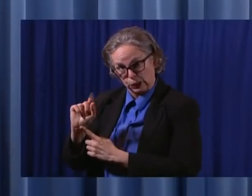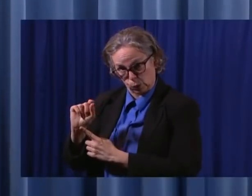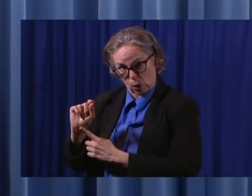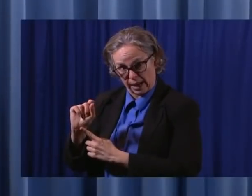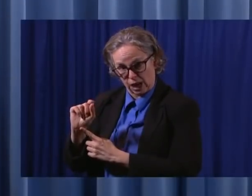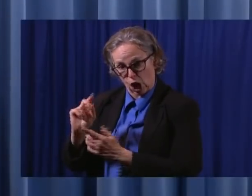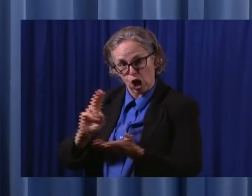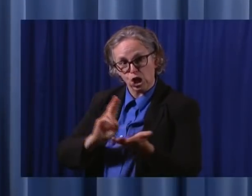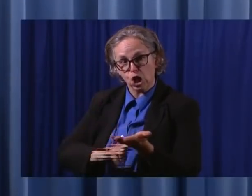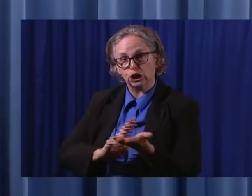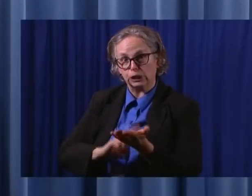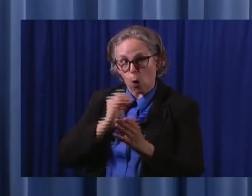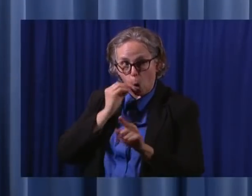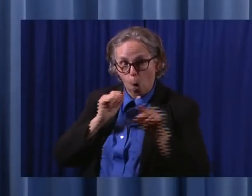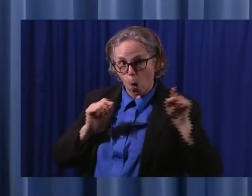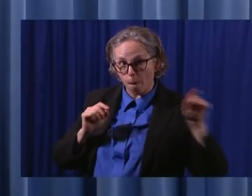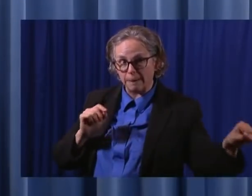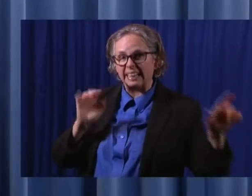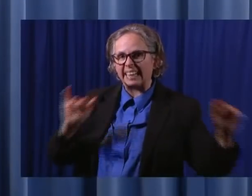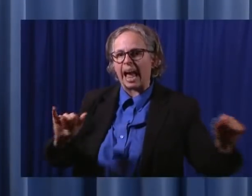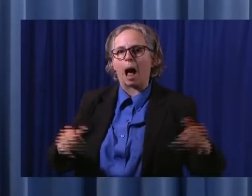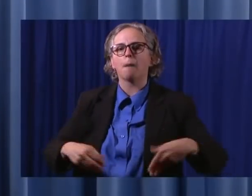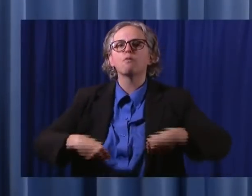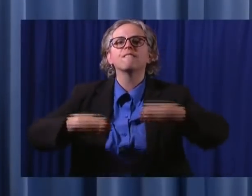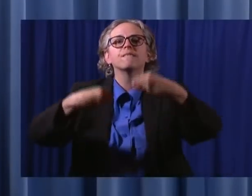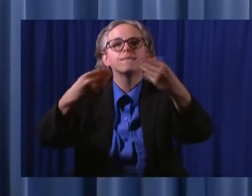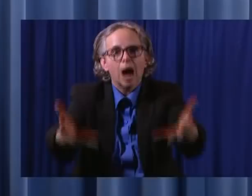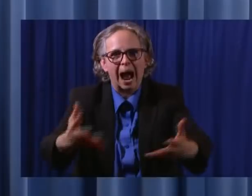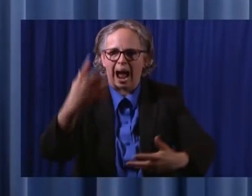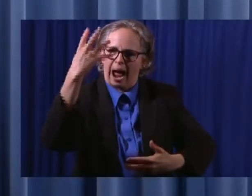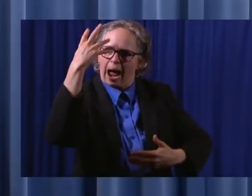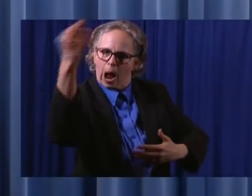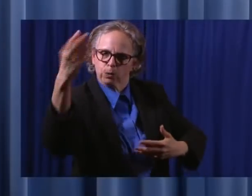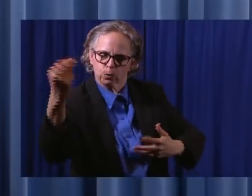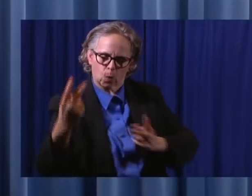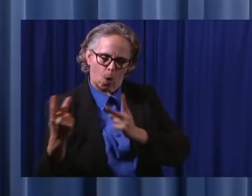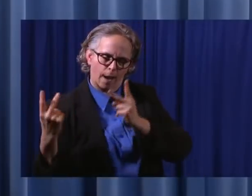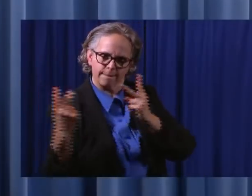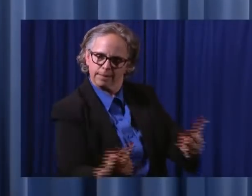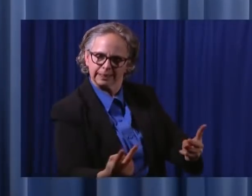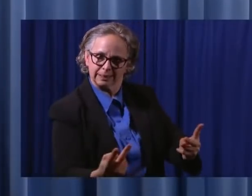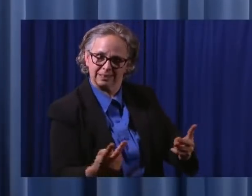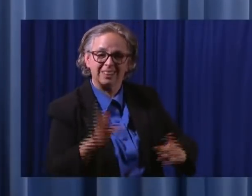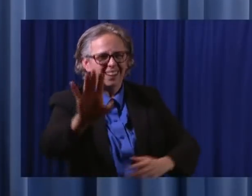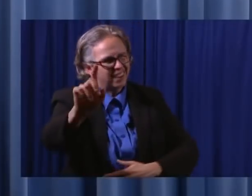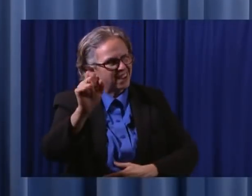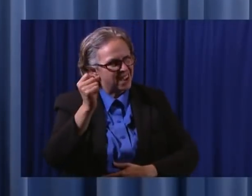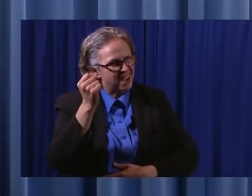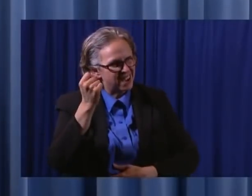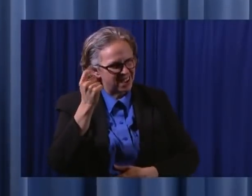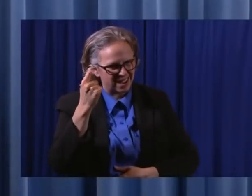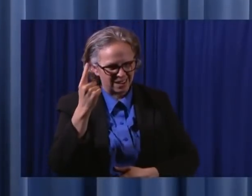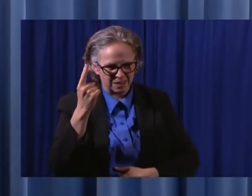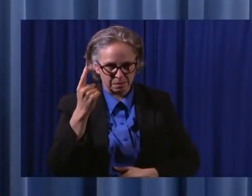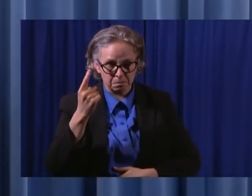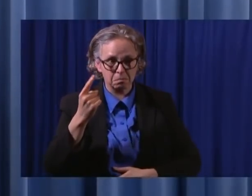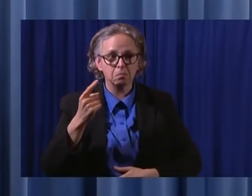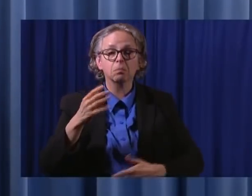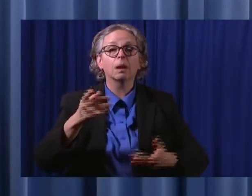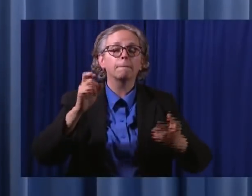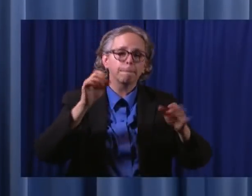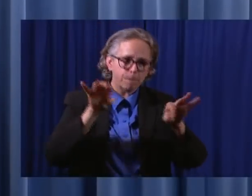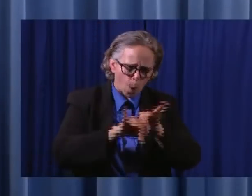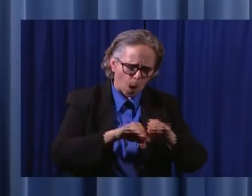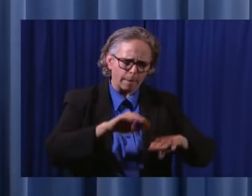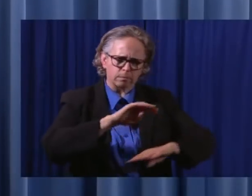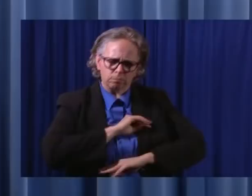met. When assessing their readiness to permit outdoor visitation, nursing homes should consider the number of COVID